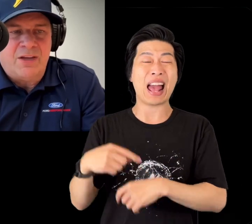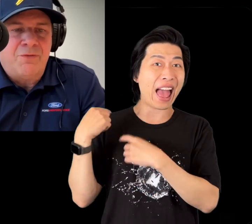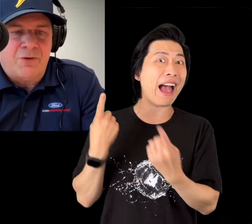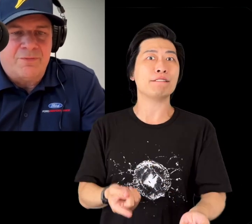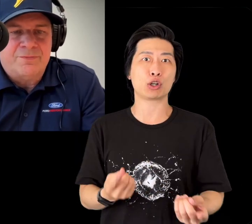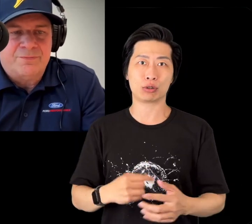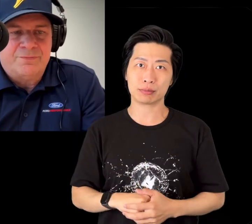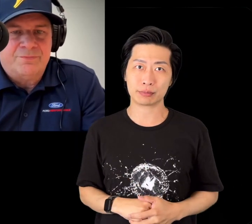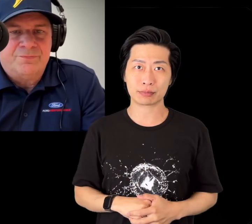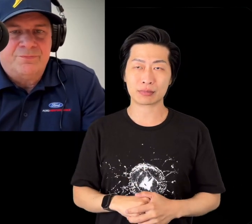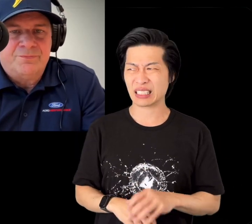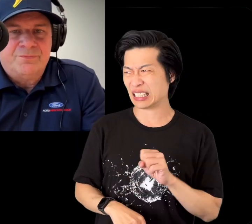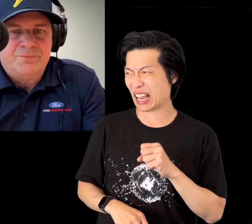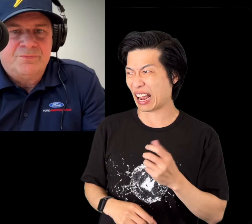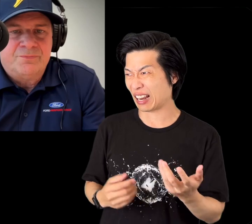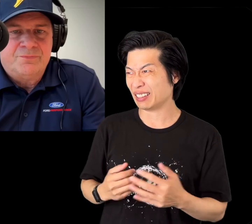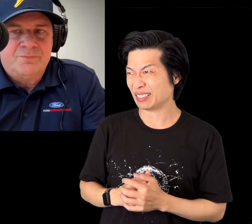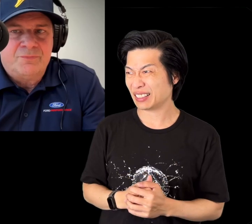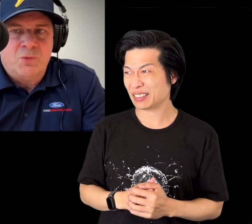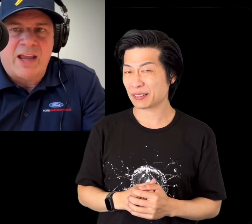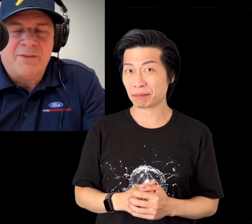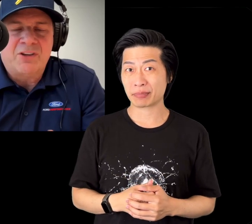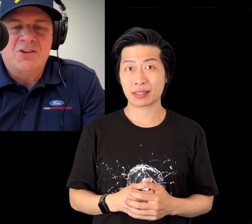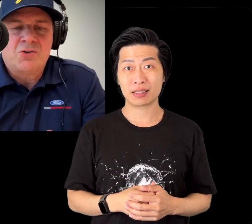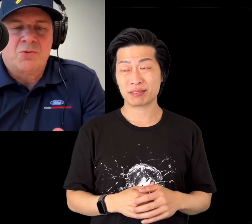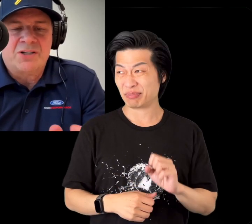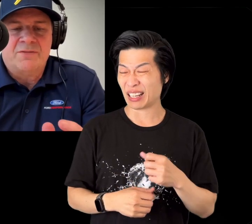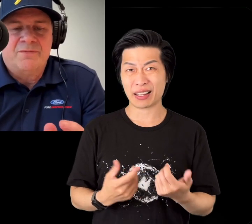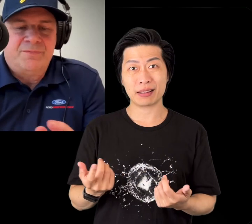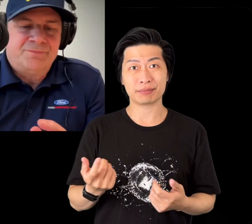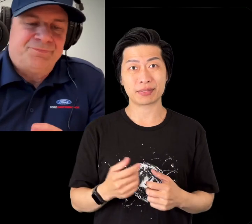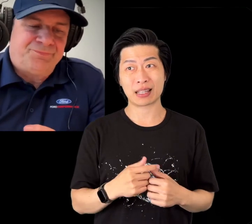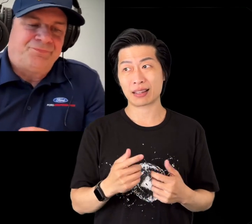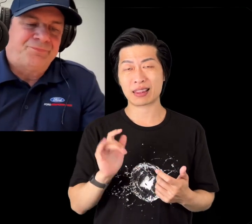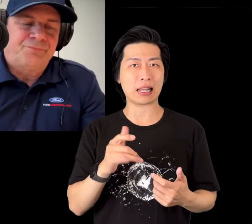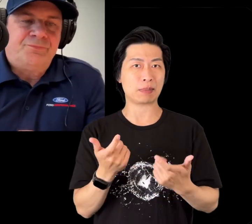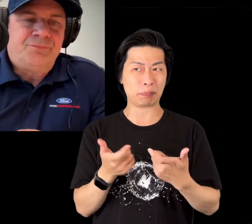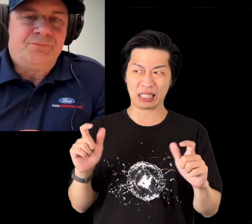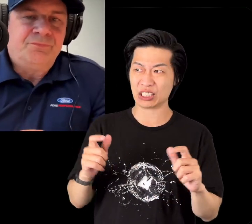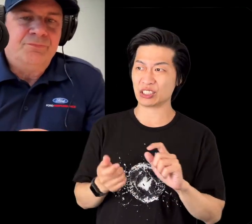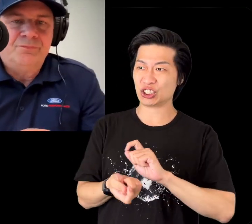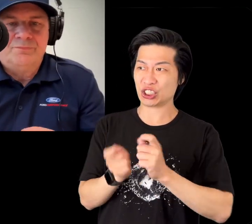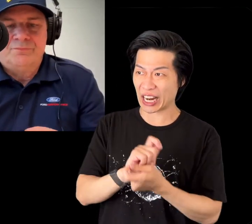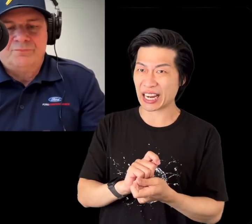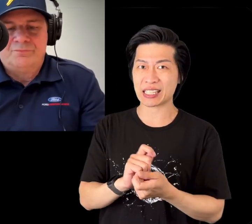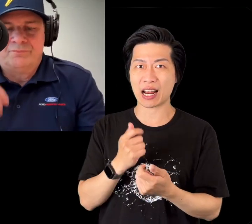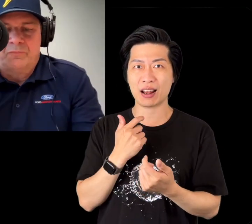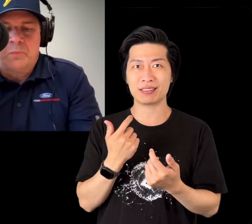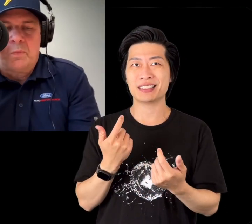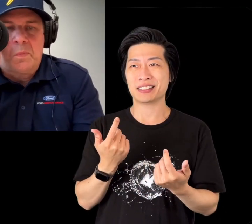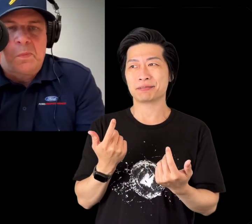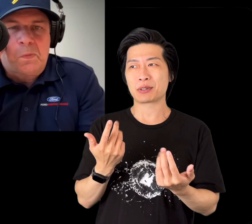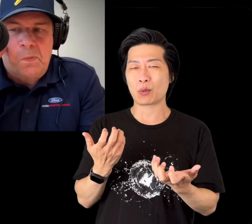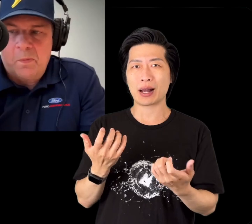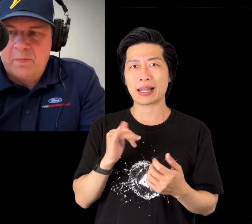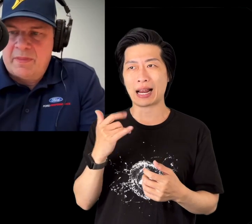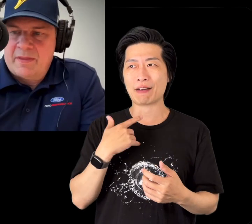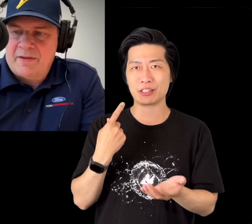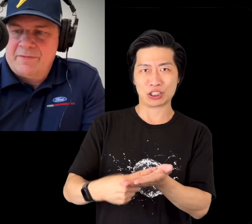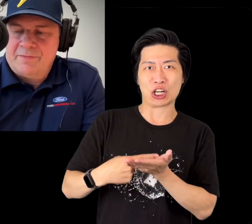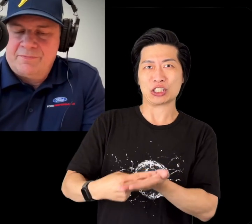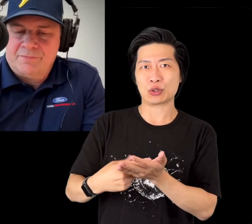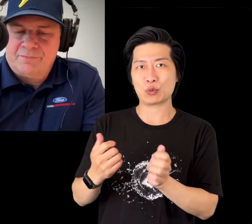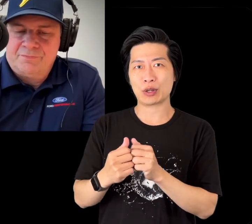time ever. Yeah. Yeah. And that's the big, that's the big change that I always want to, and